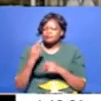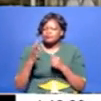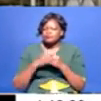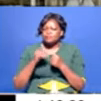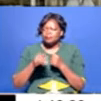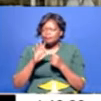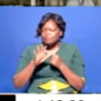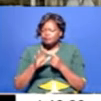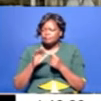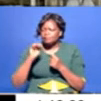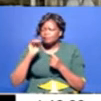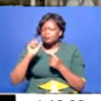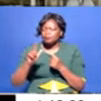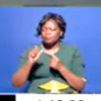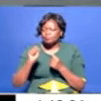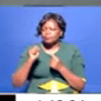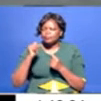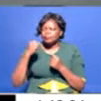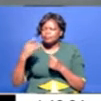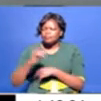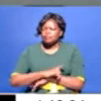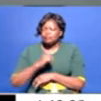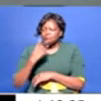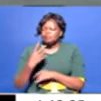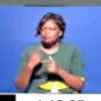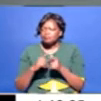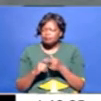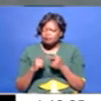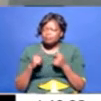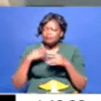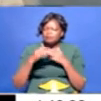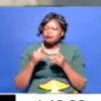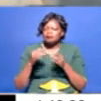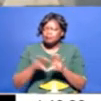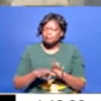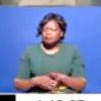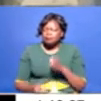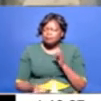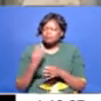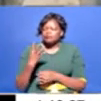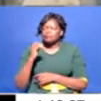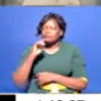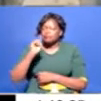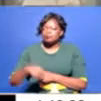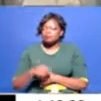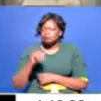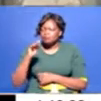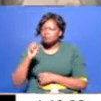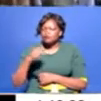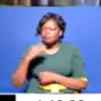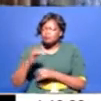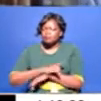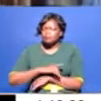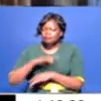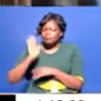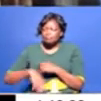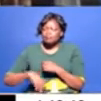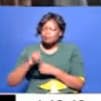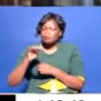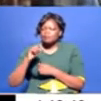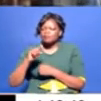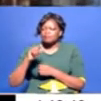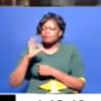per day in April, meaning that OPEC's 10 members produced only 40,000 barrels per day, more than in March. In